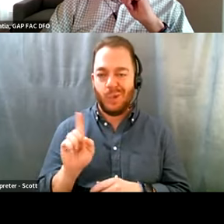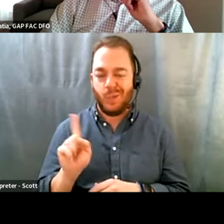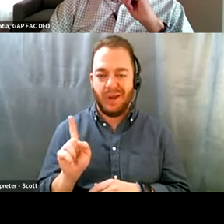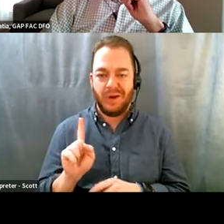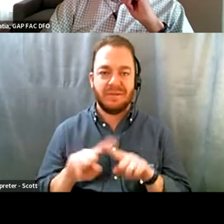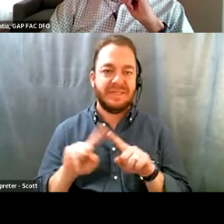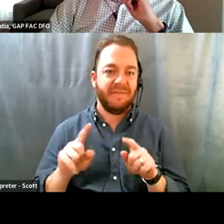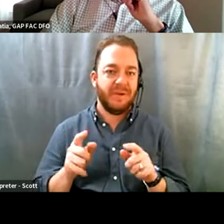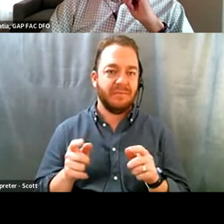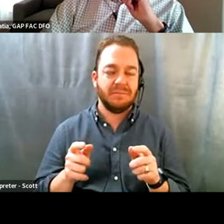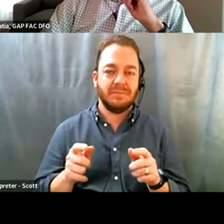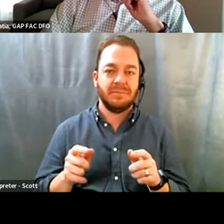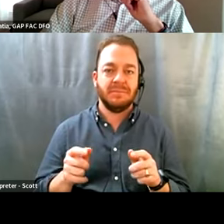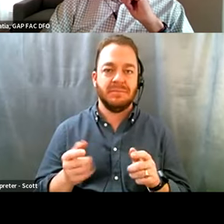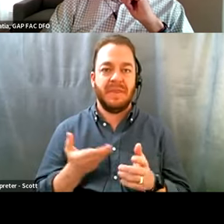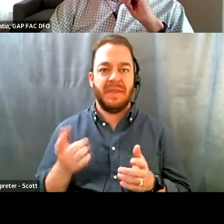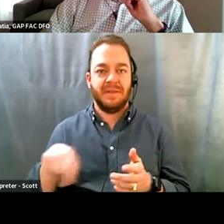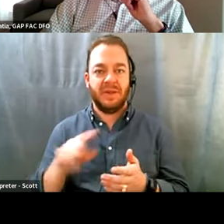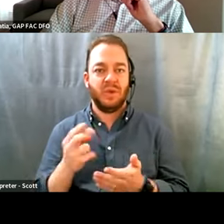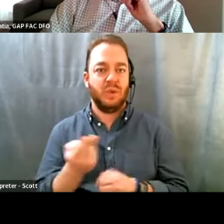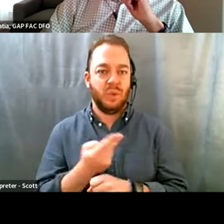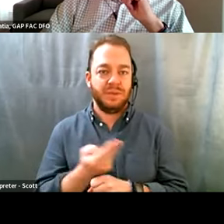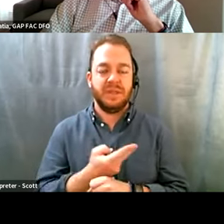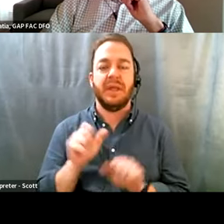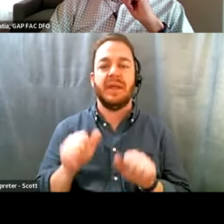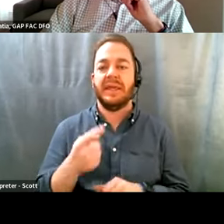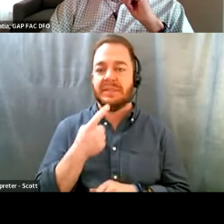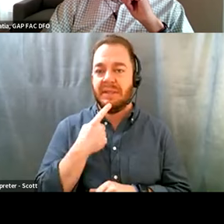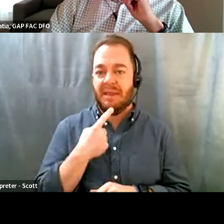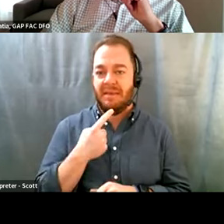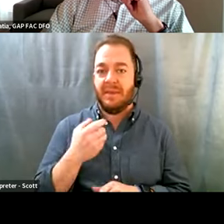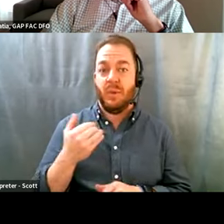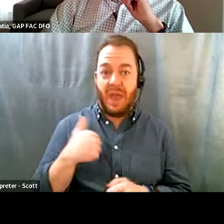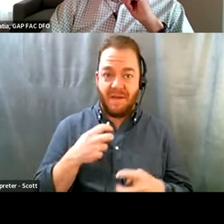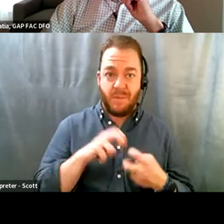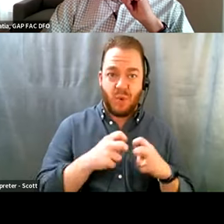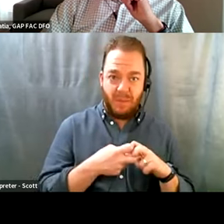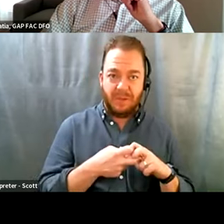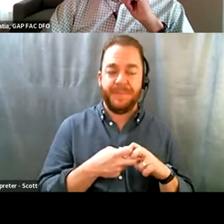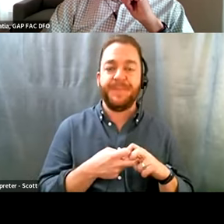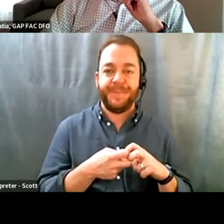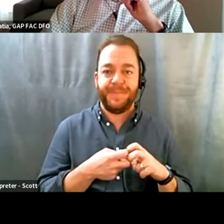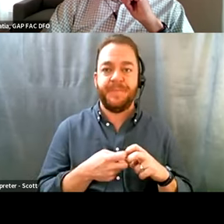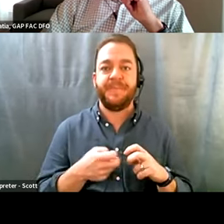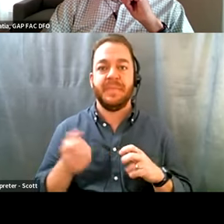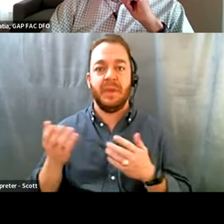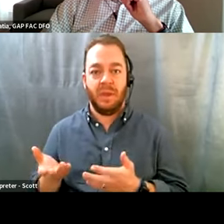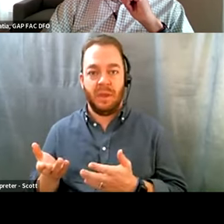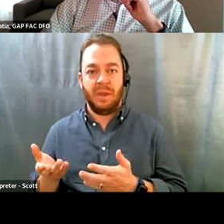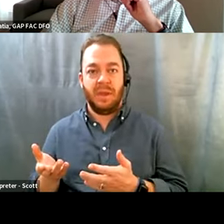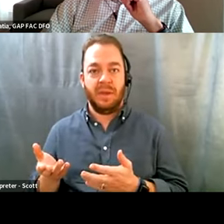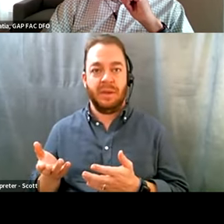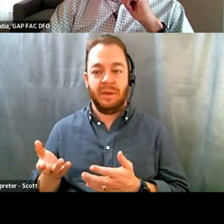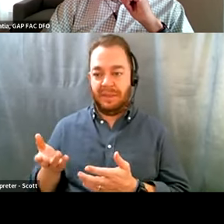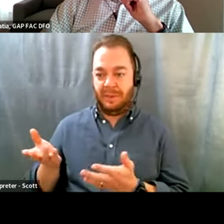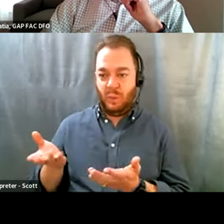different platforms that entrepreneurs are using. If you can say, here's the problem we have, here's what we think we